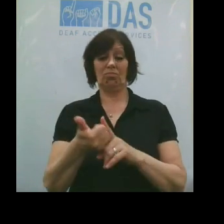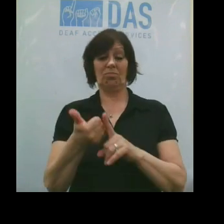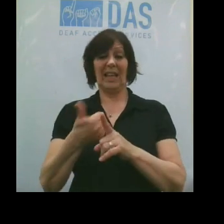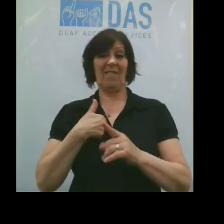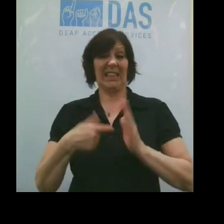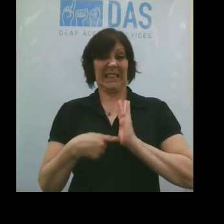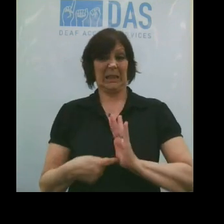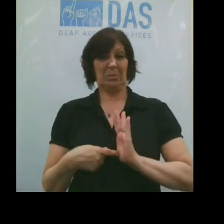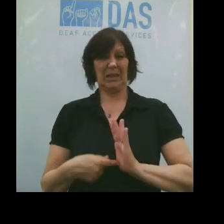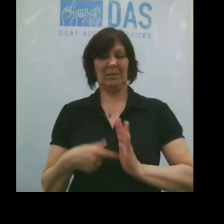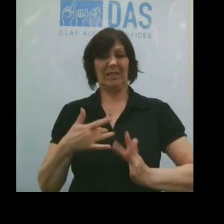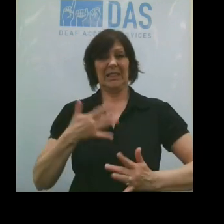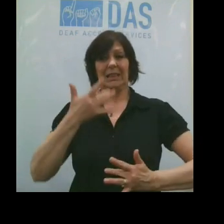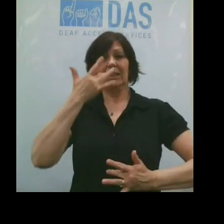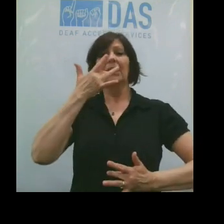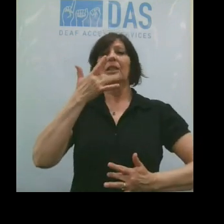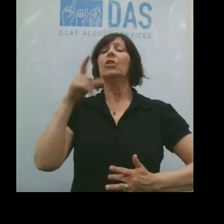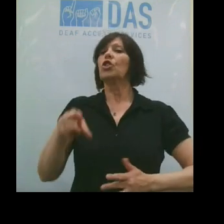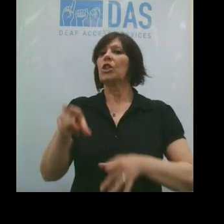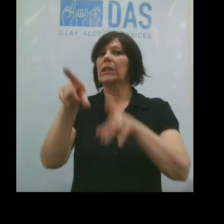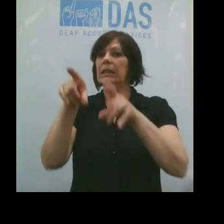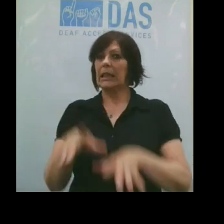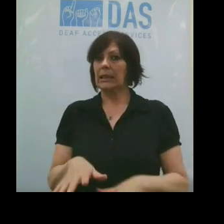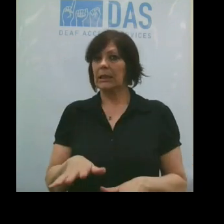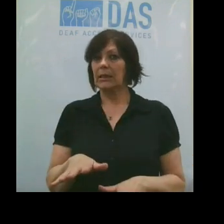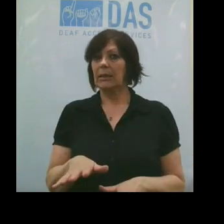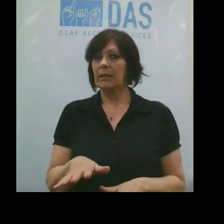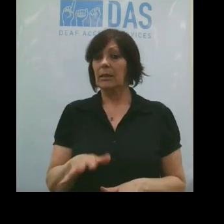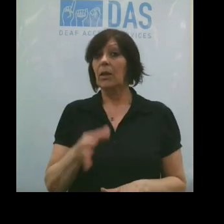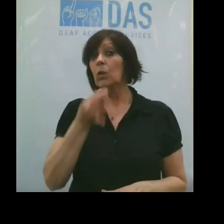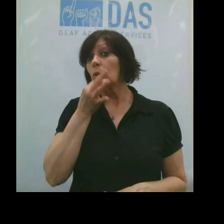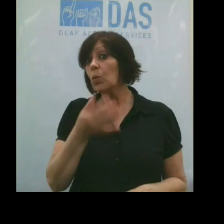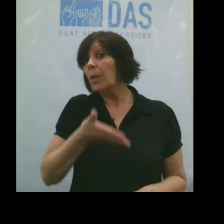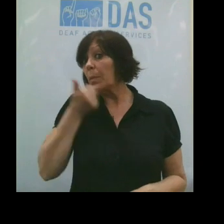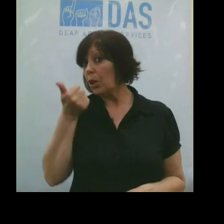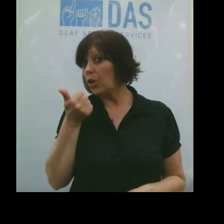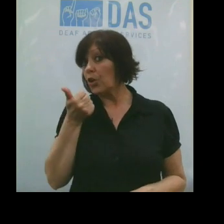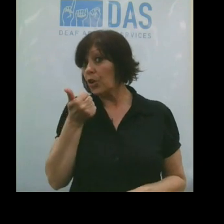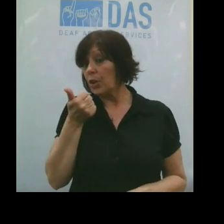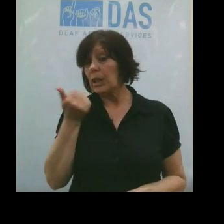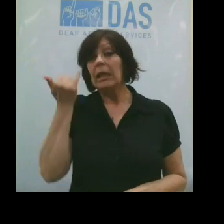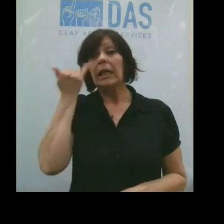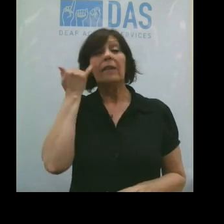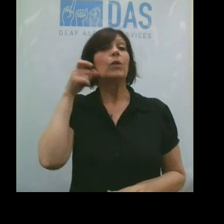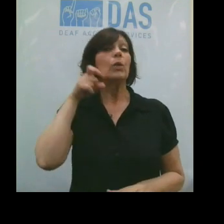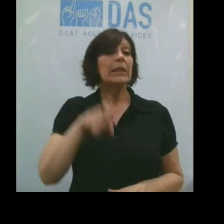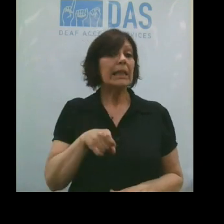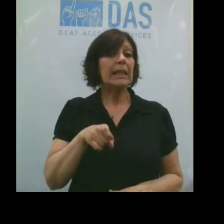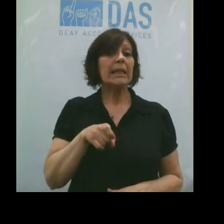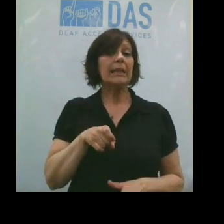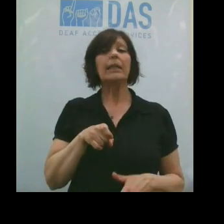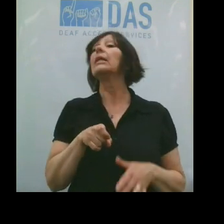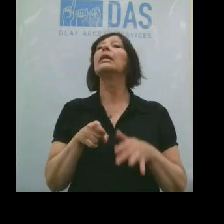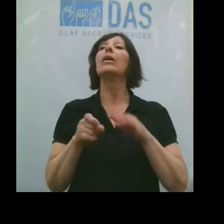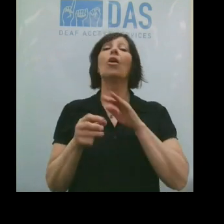you're showing the illness, you should get tested, and sooner the better. If you needed foreign language